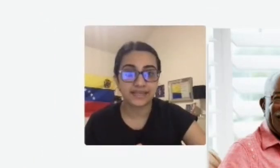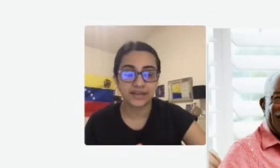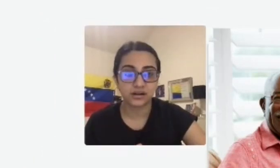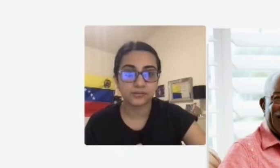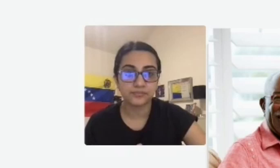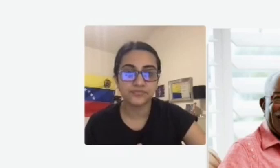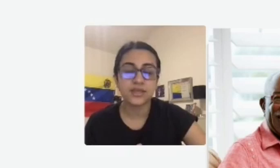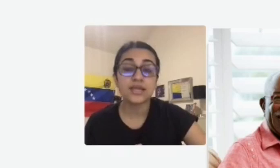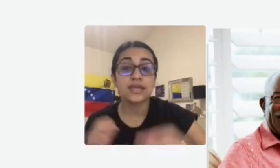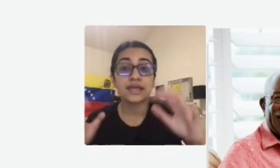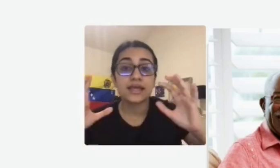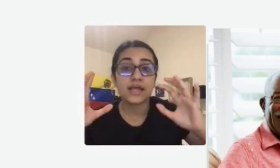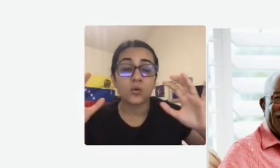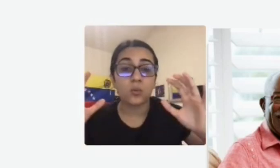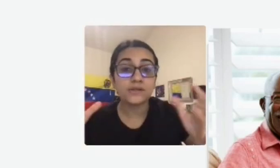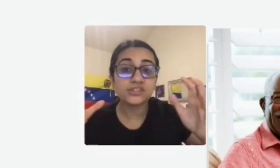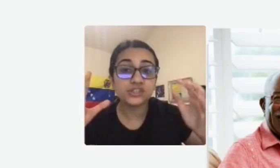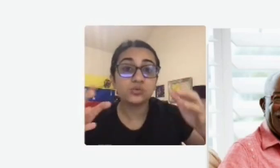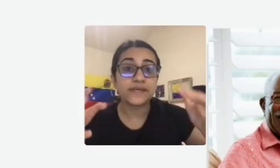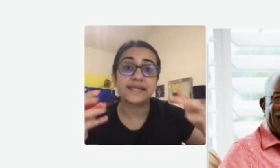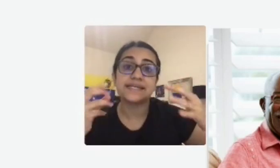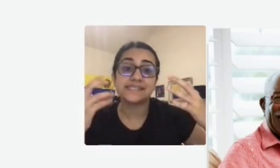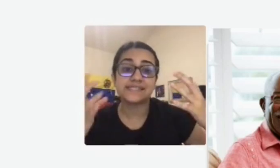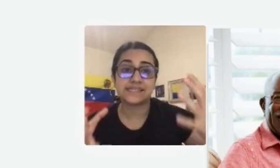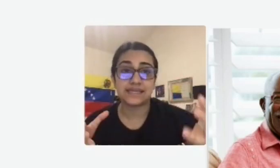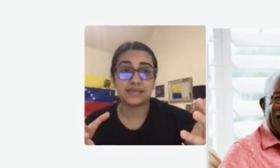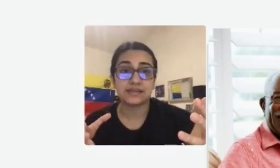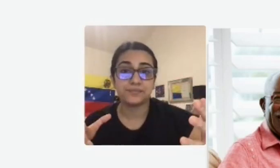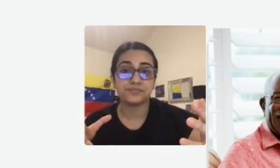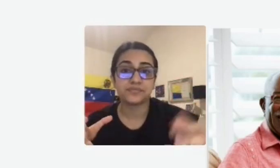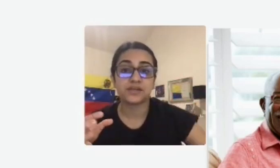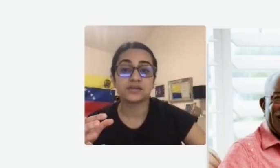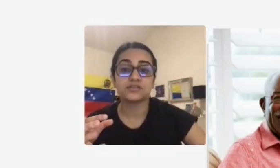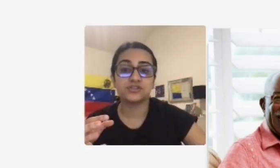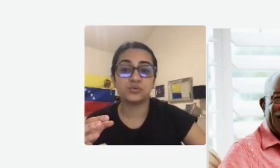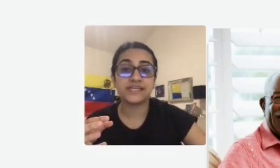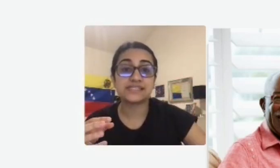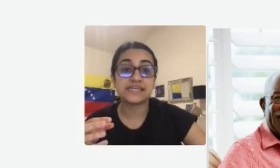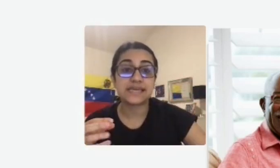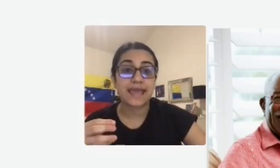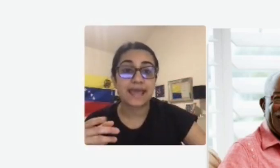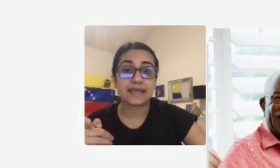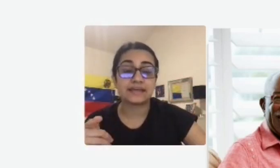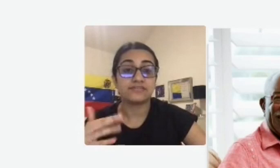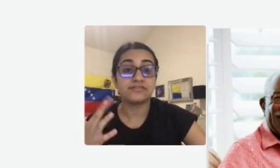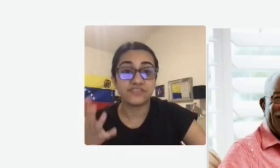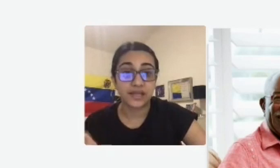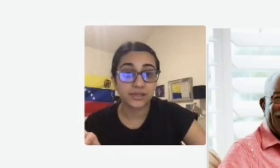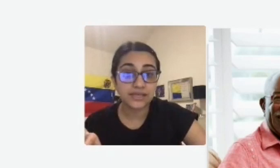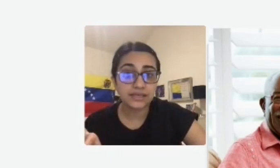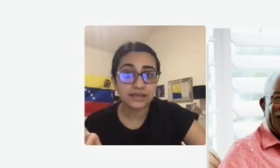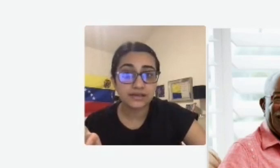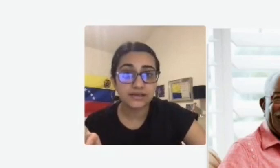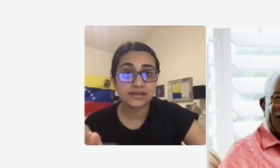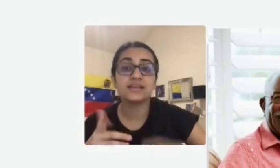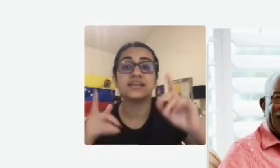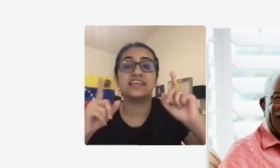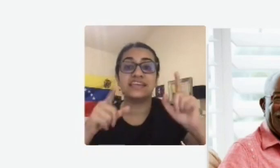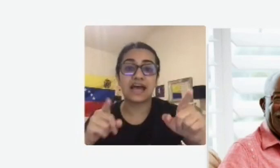right here. What do we see? Do we see a